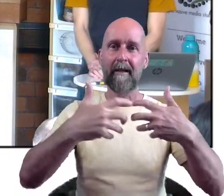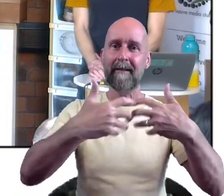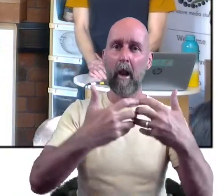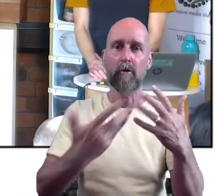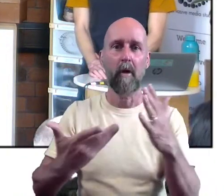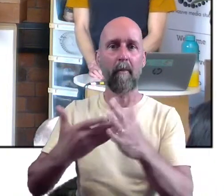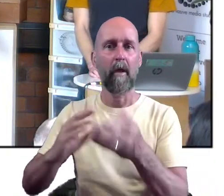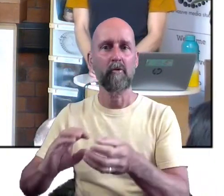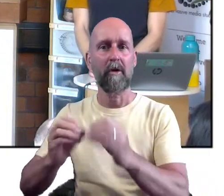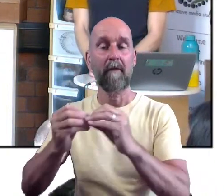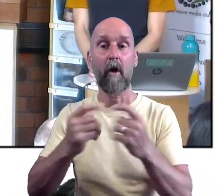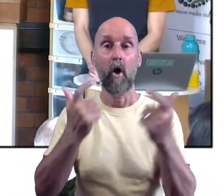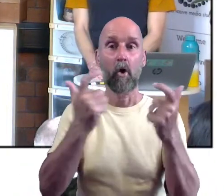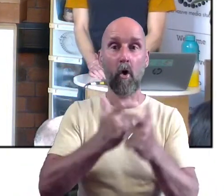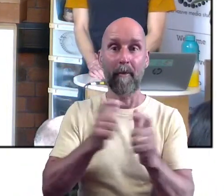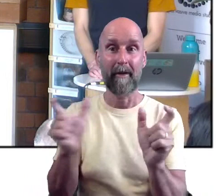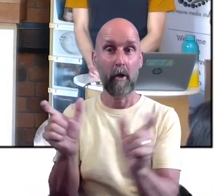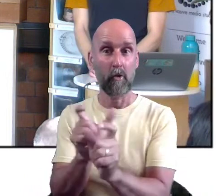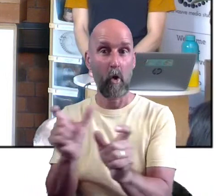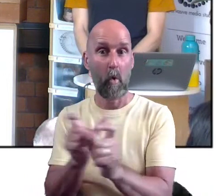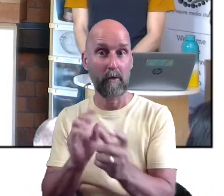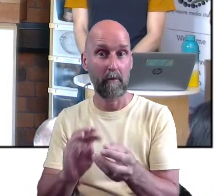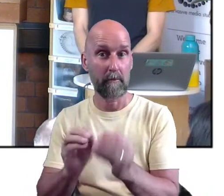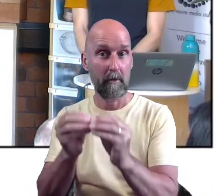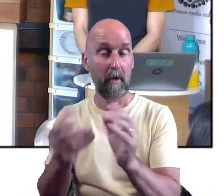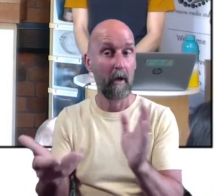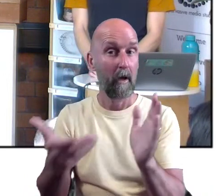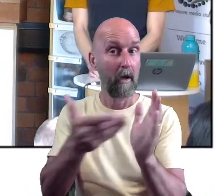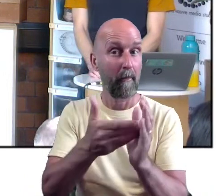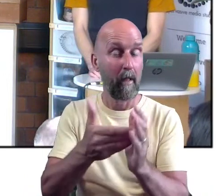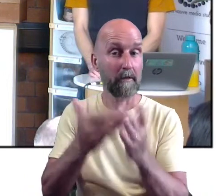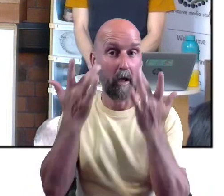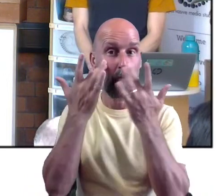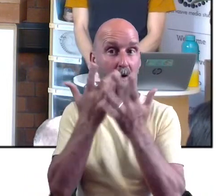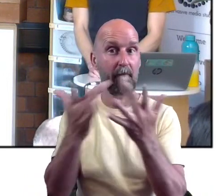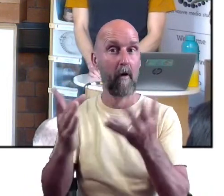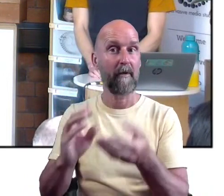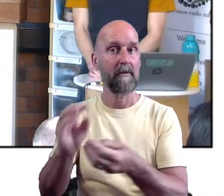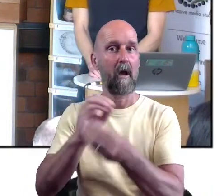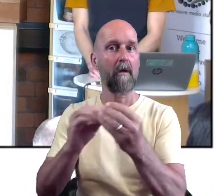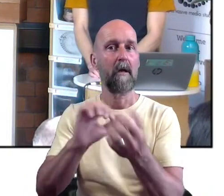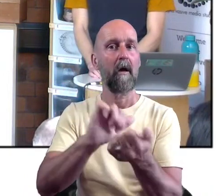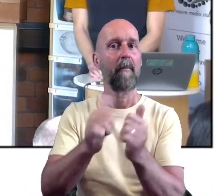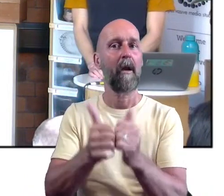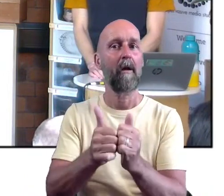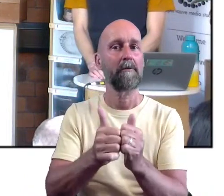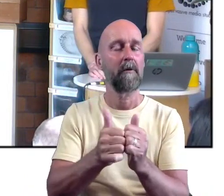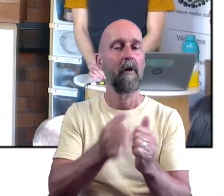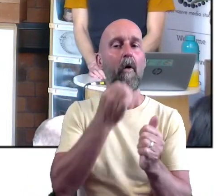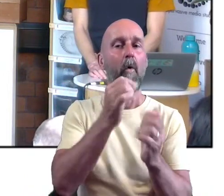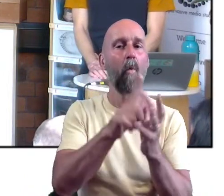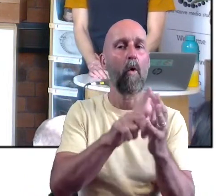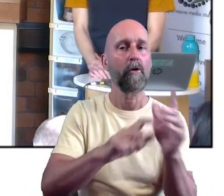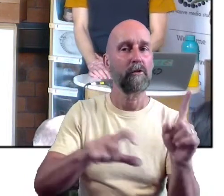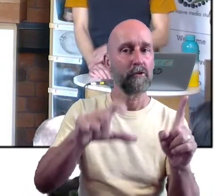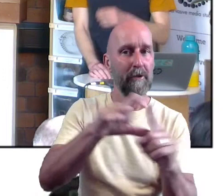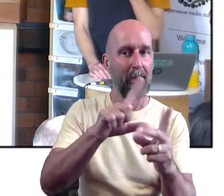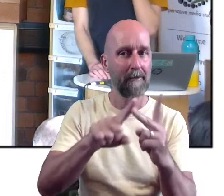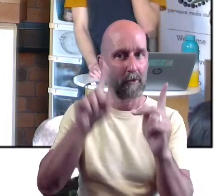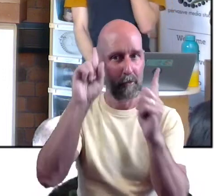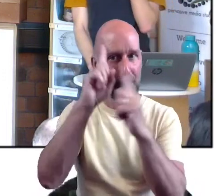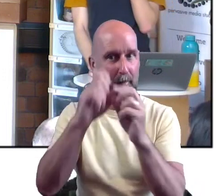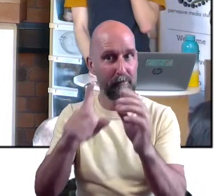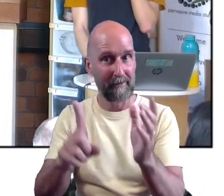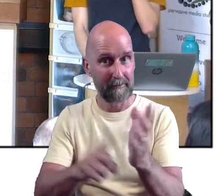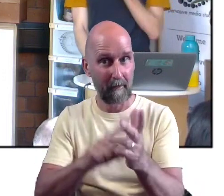comedy to coding and product development to performance art. And we're a partnership between Watershed, the University of the West of England, and the University of Bristol, and we're funded by Arts